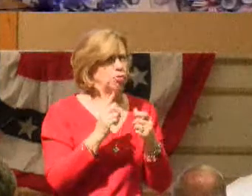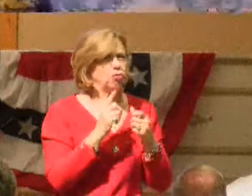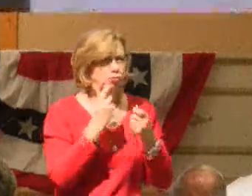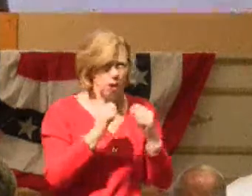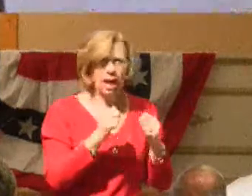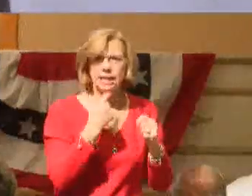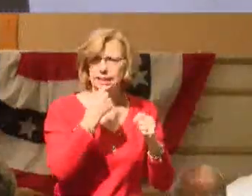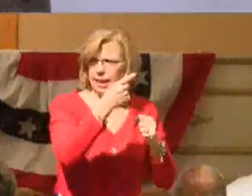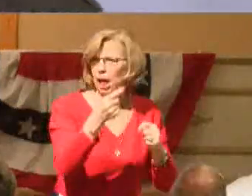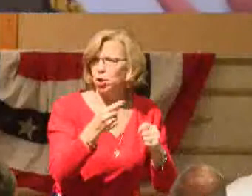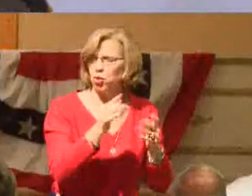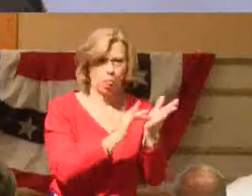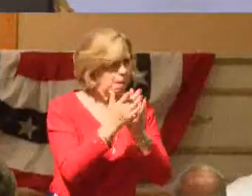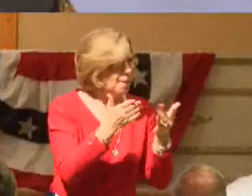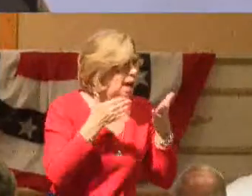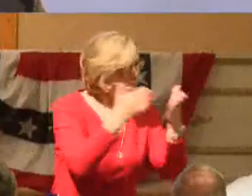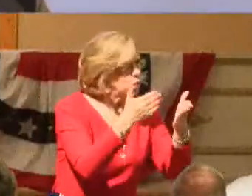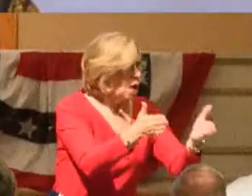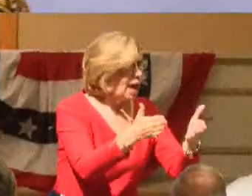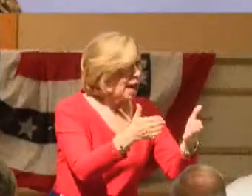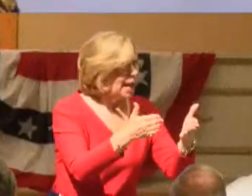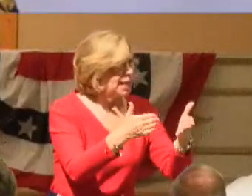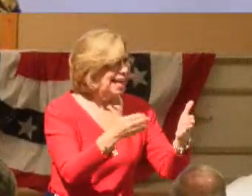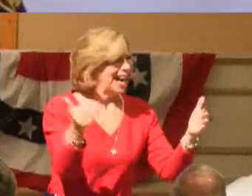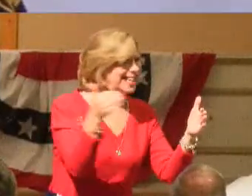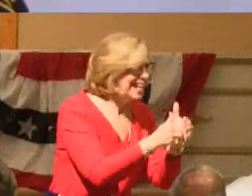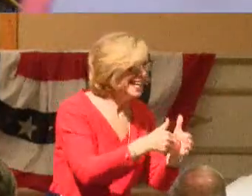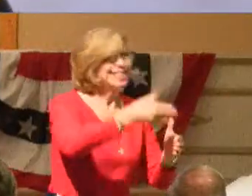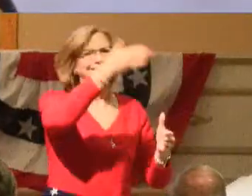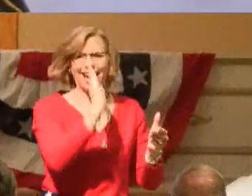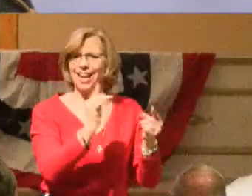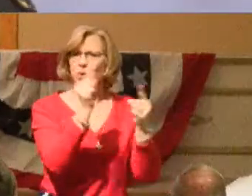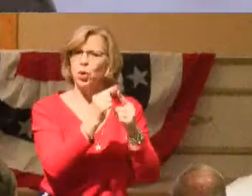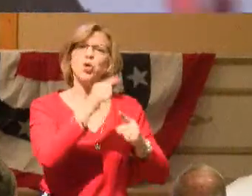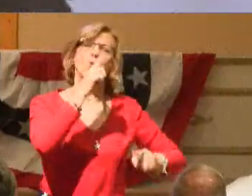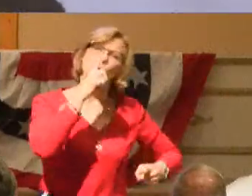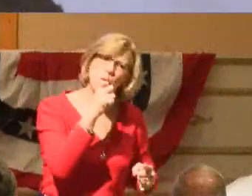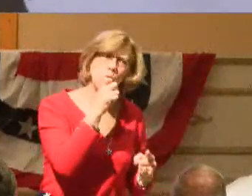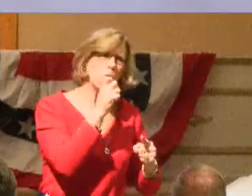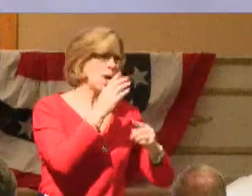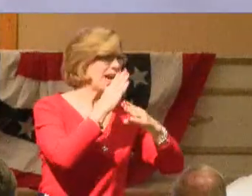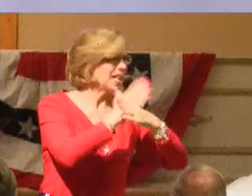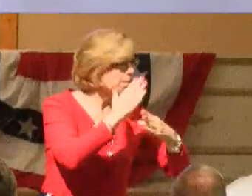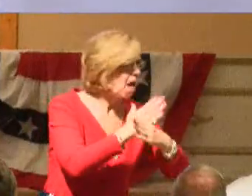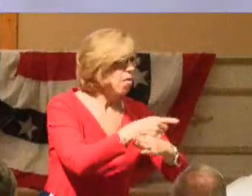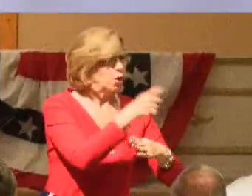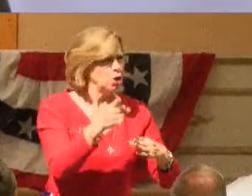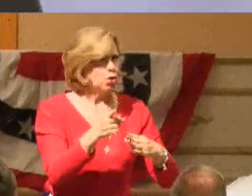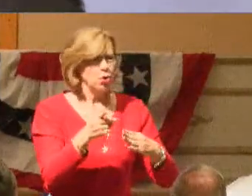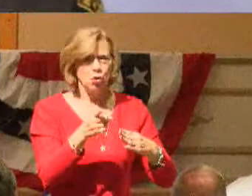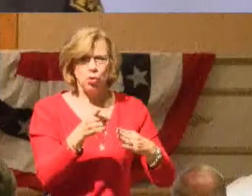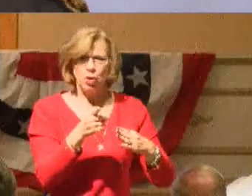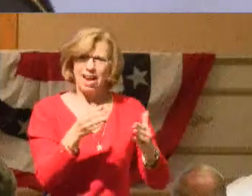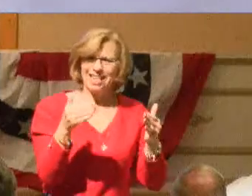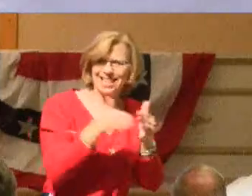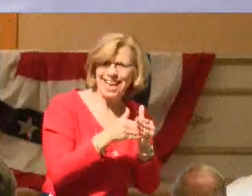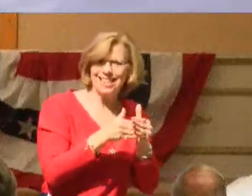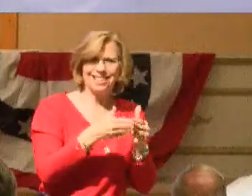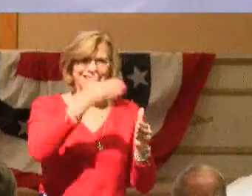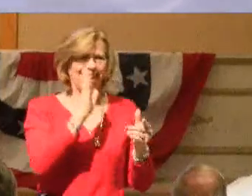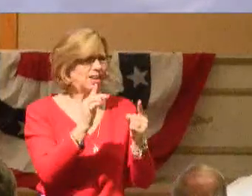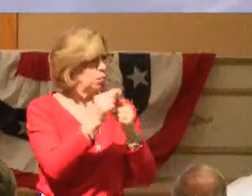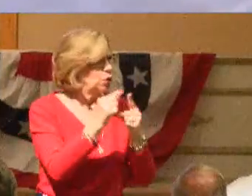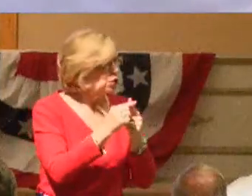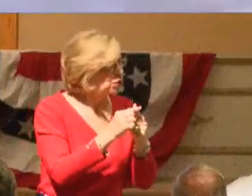a way of that is against the Word of God. Who is it that could hinder your life? Is it a relationship that